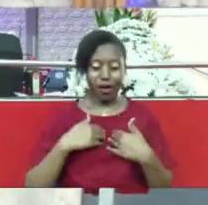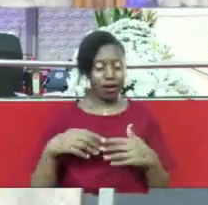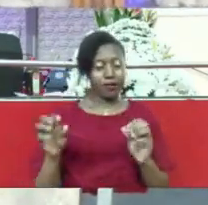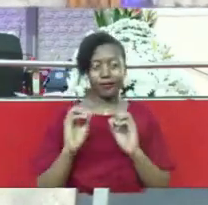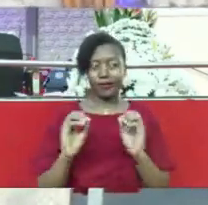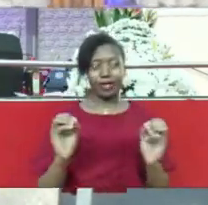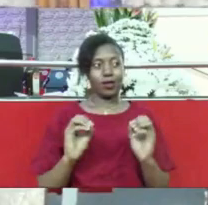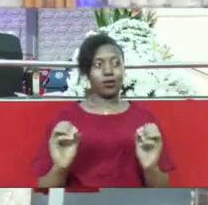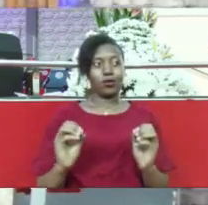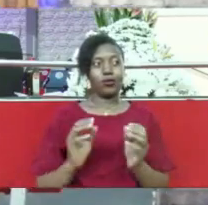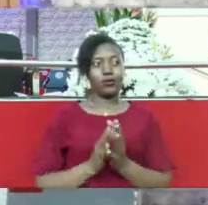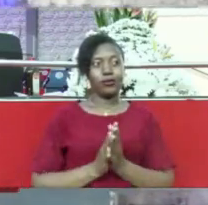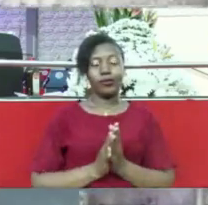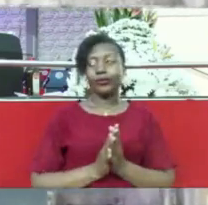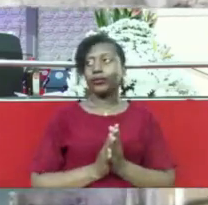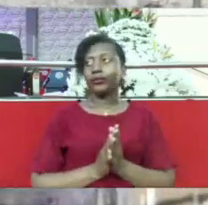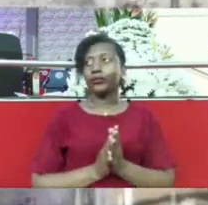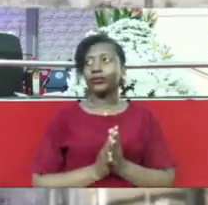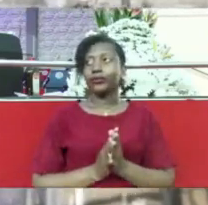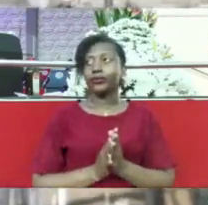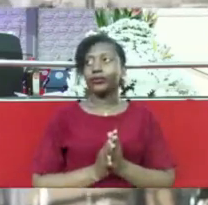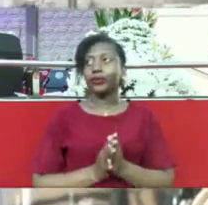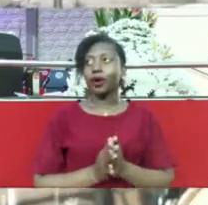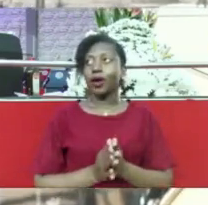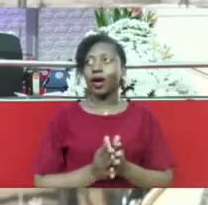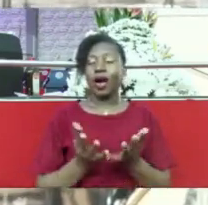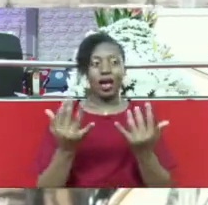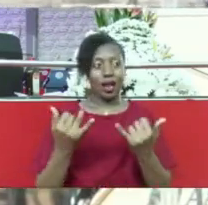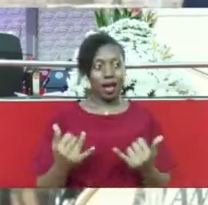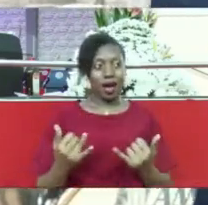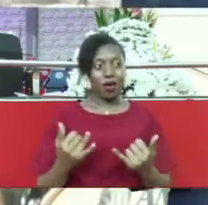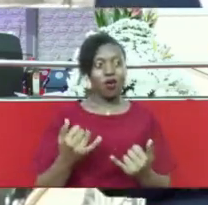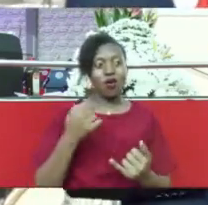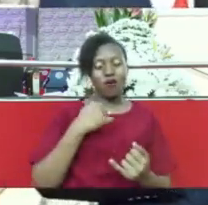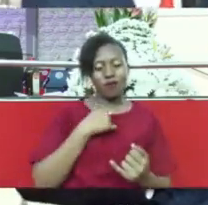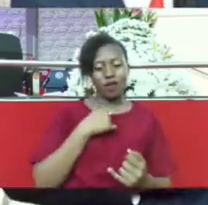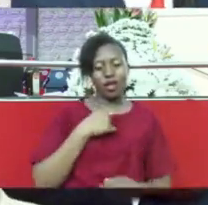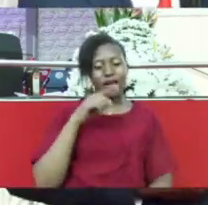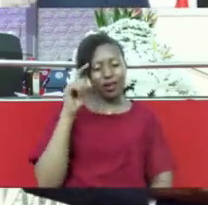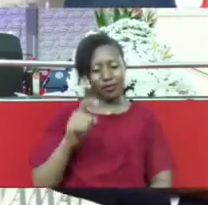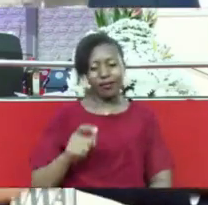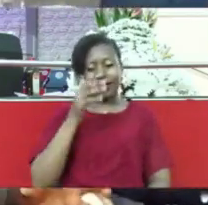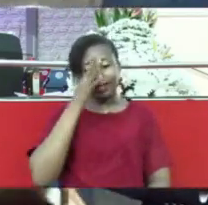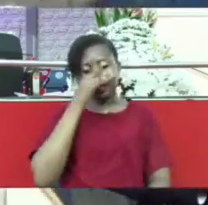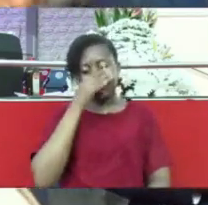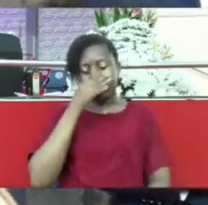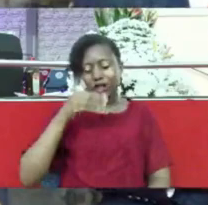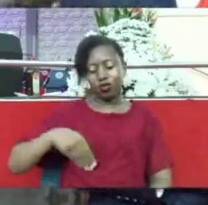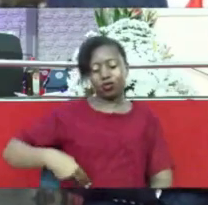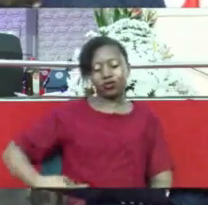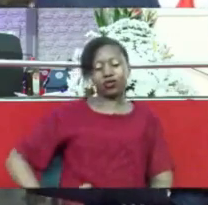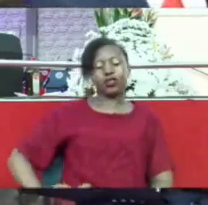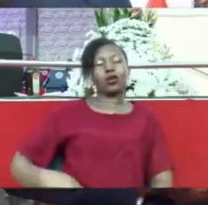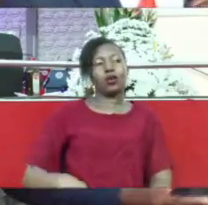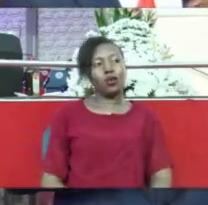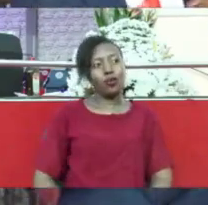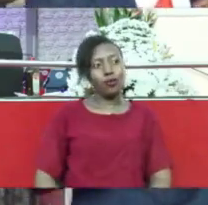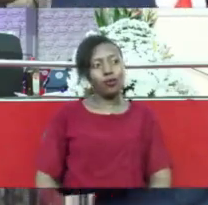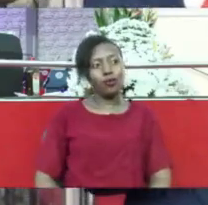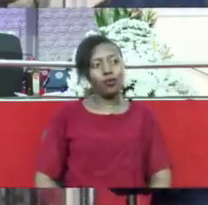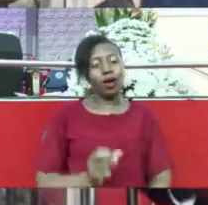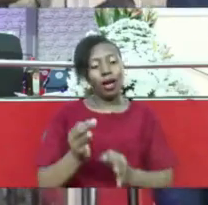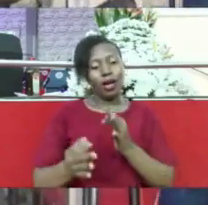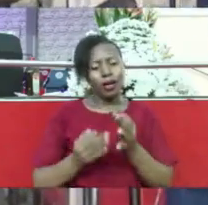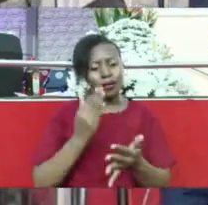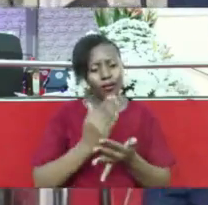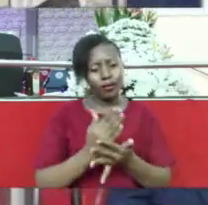mgongo. And therefore I will trick him. Na lazima nitamdanganya. If he had a backbone, kama angekuwa na